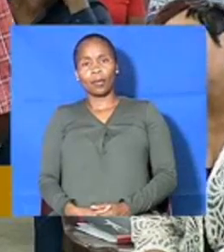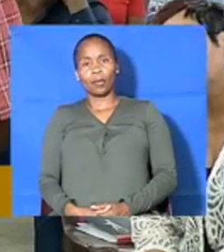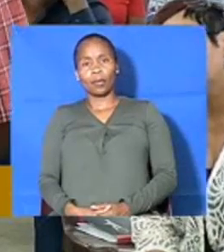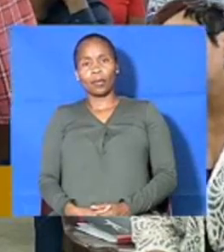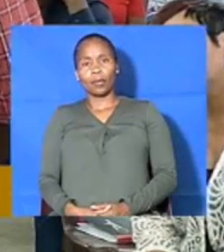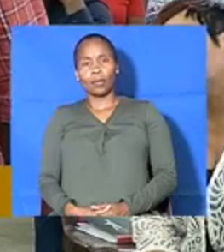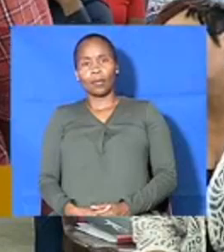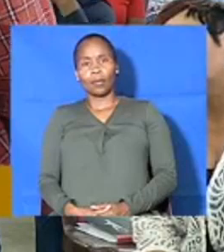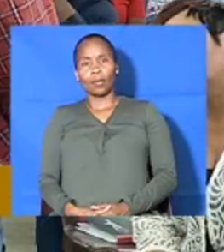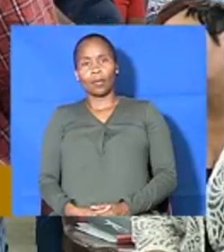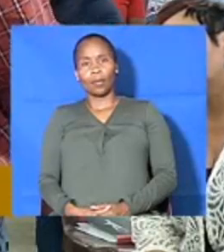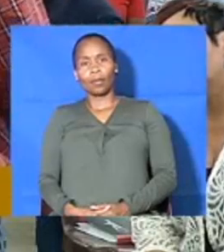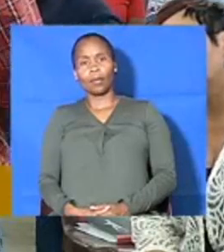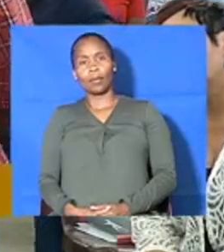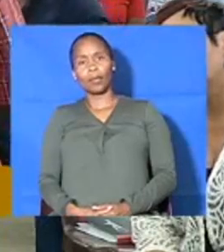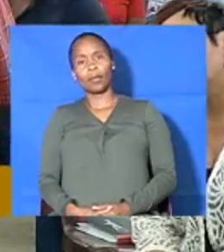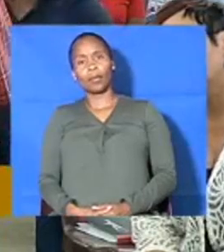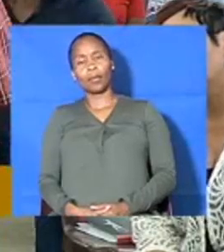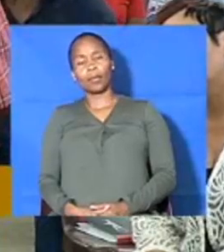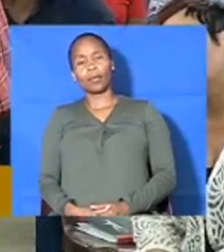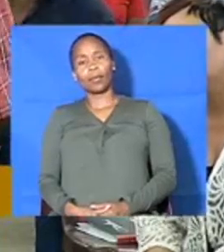application